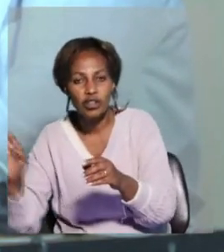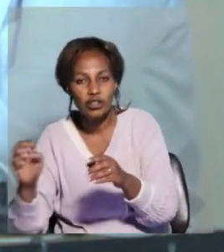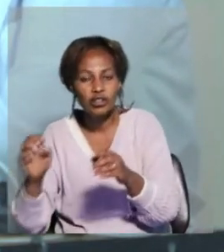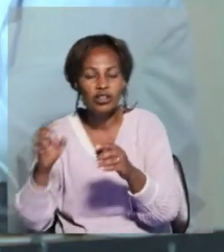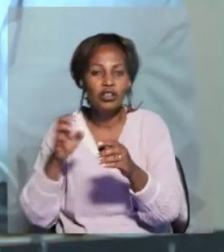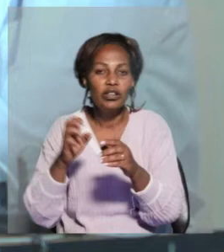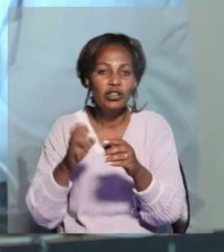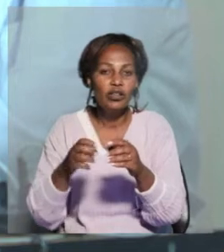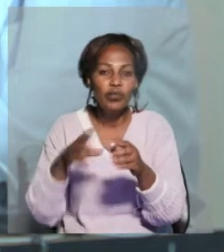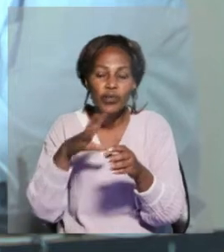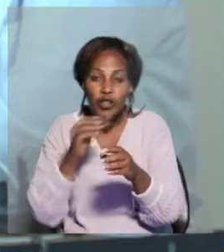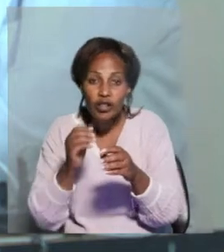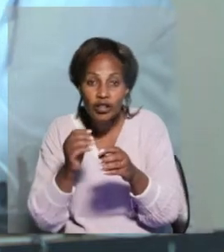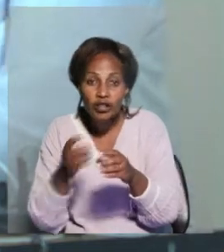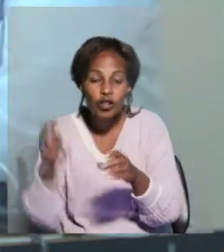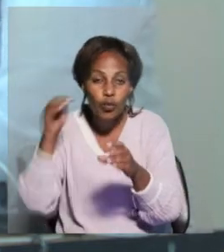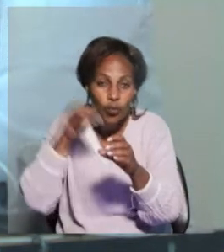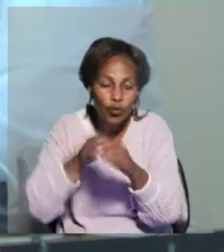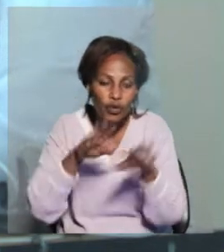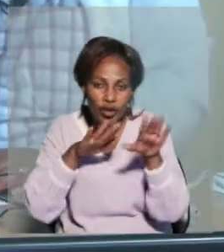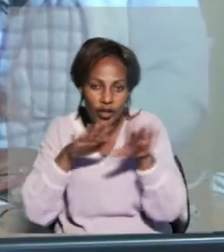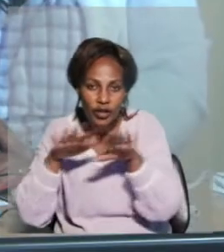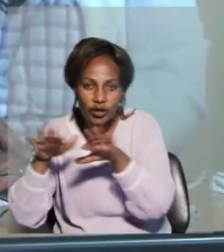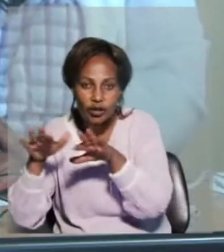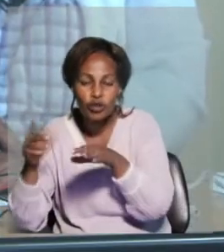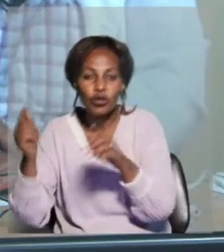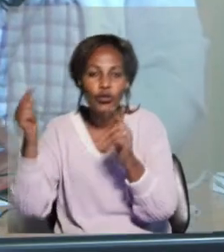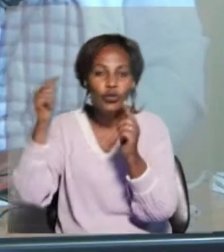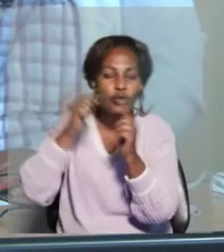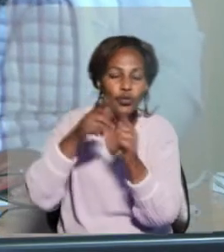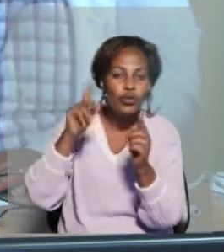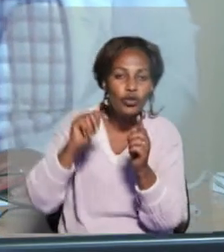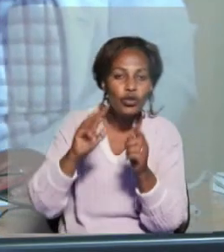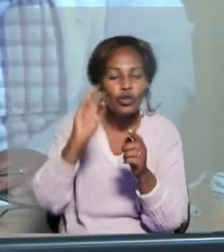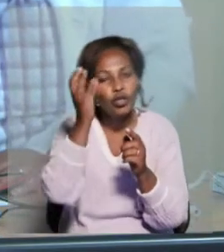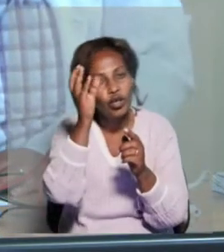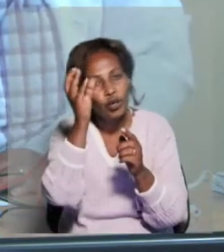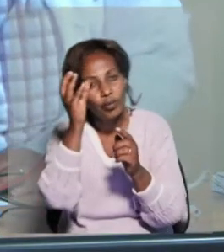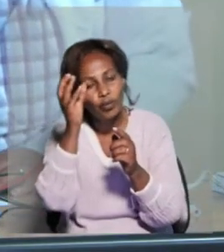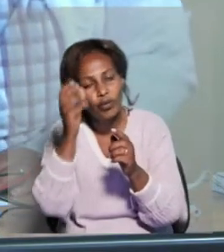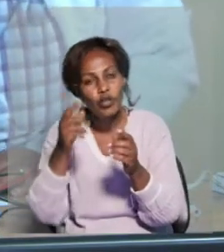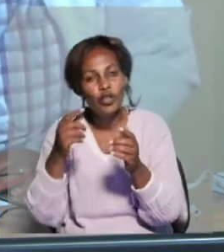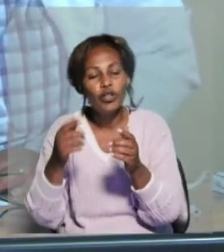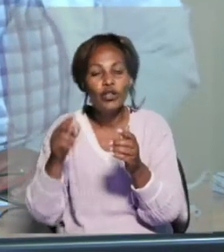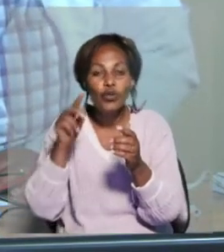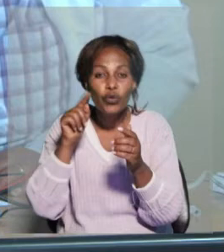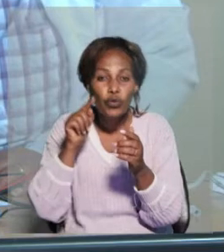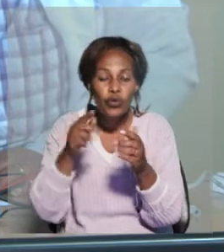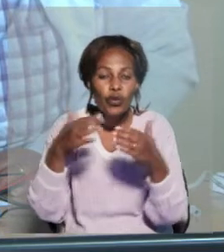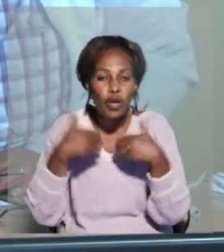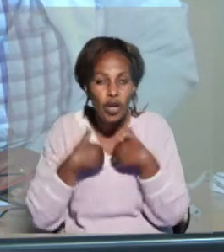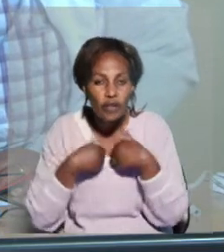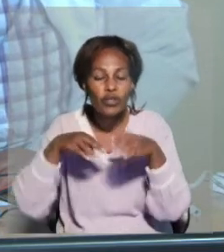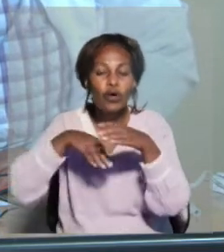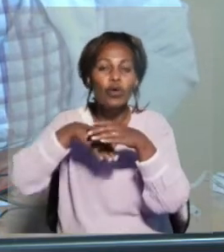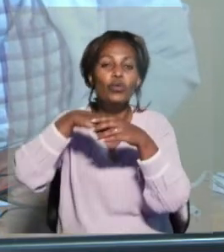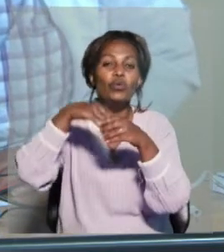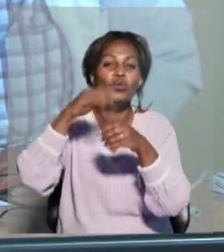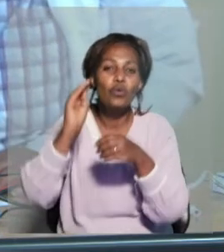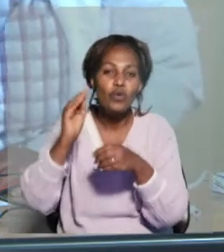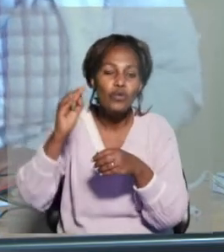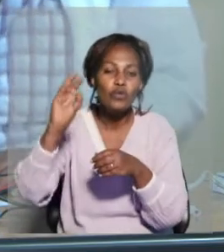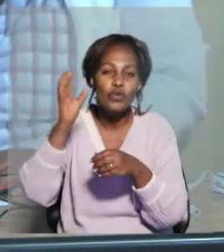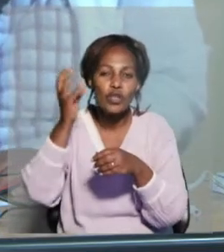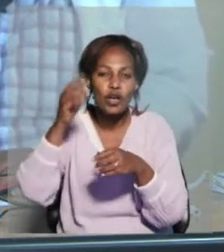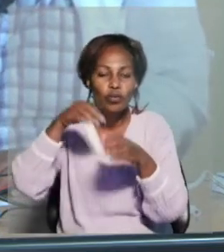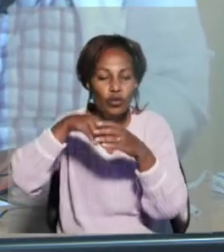the input current to the lamp. Yeah. You have the output of the lamp